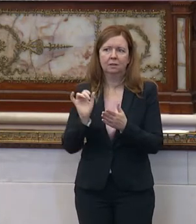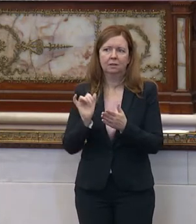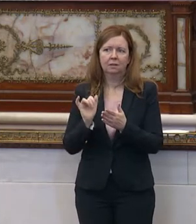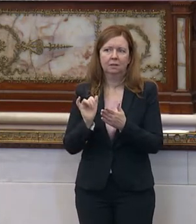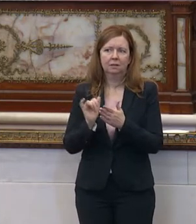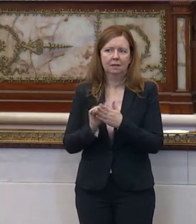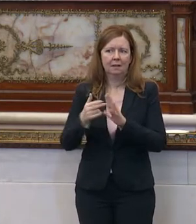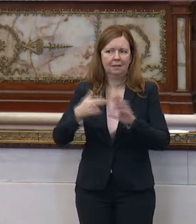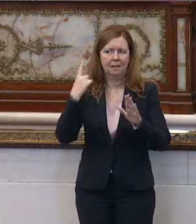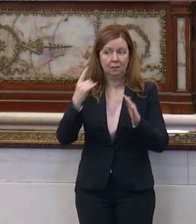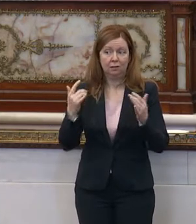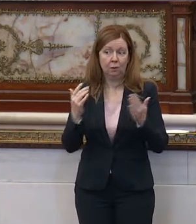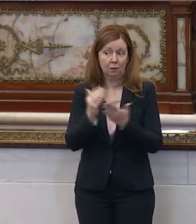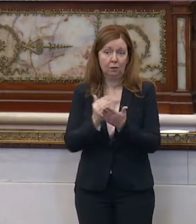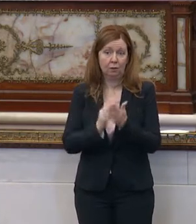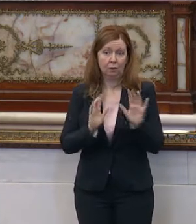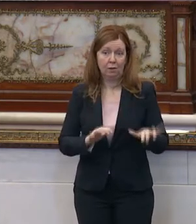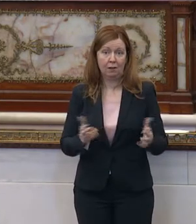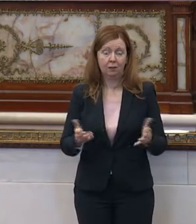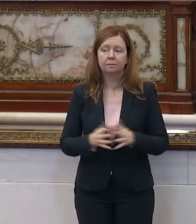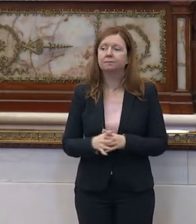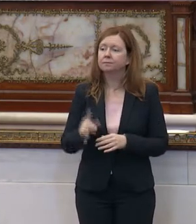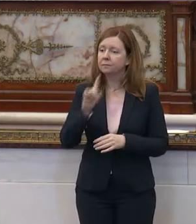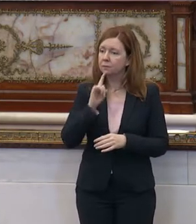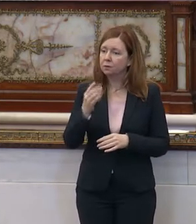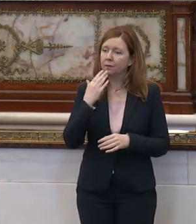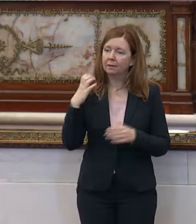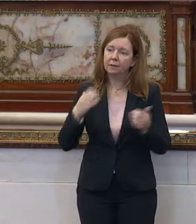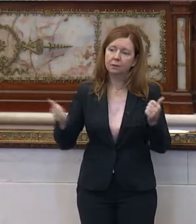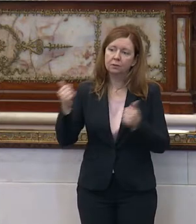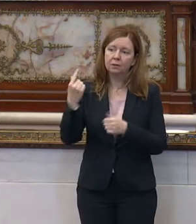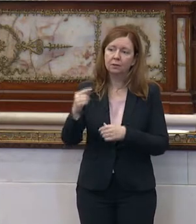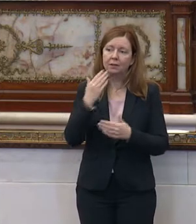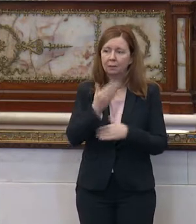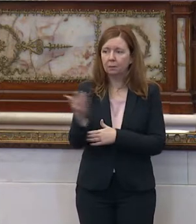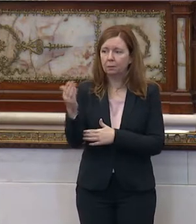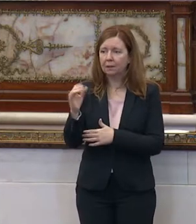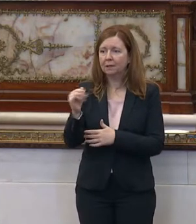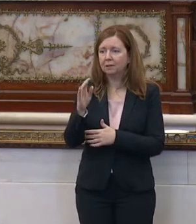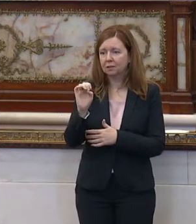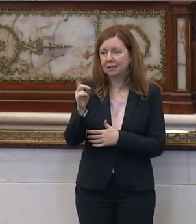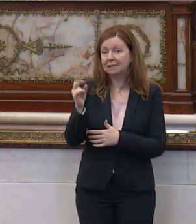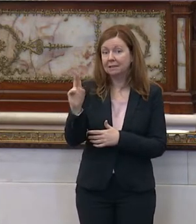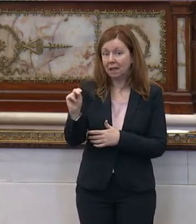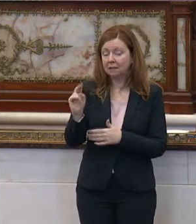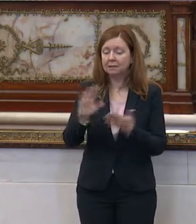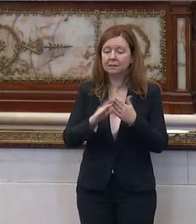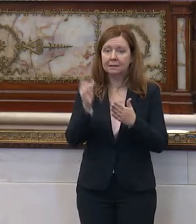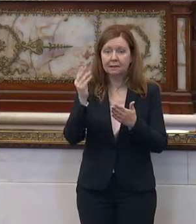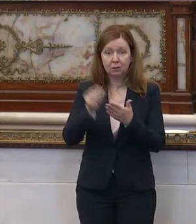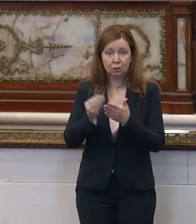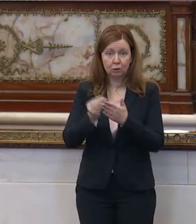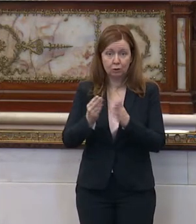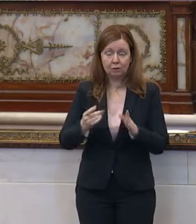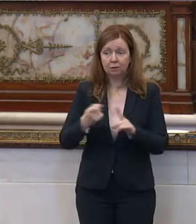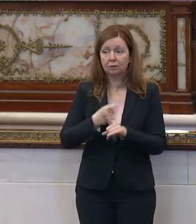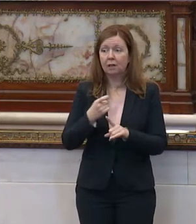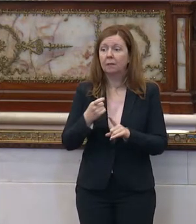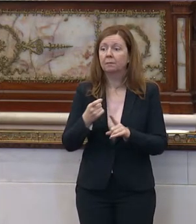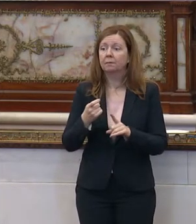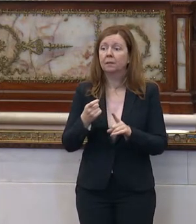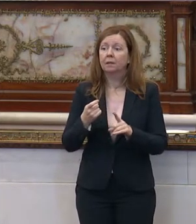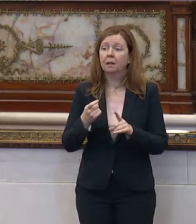status for the record? Sure. Thank you, Chair Green. Good morning, Jackie Dunn, City Treasurer. From the financial